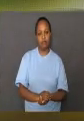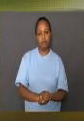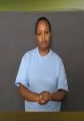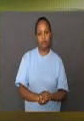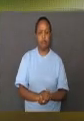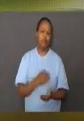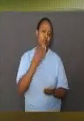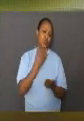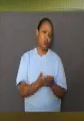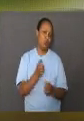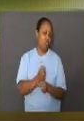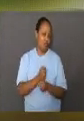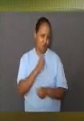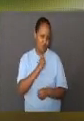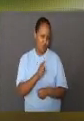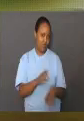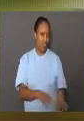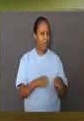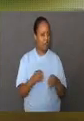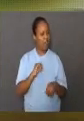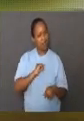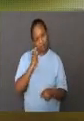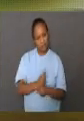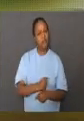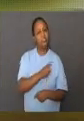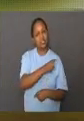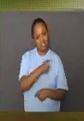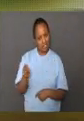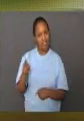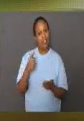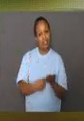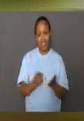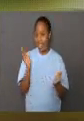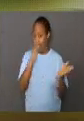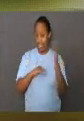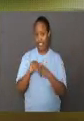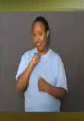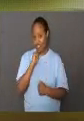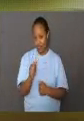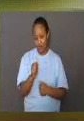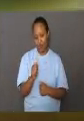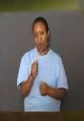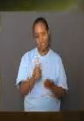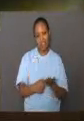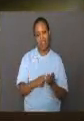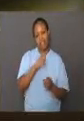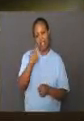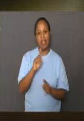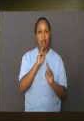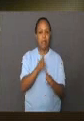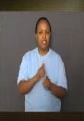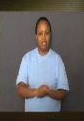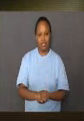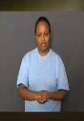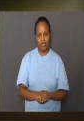Well done, students. I am sure you did not have difficulty answering this question.